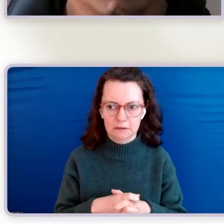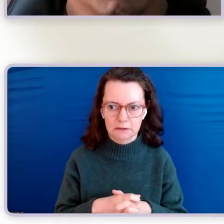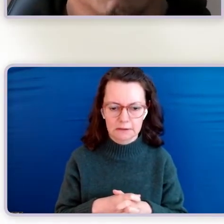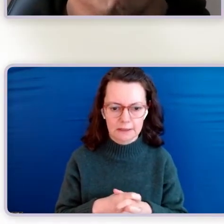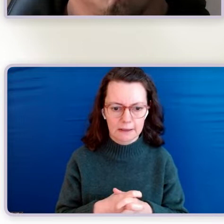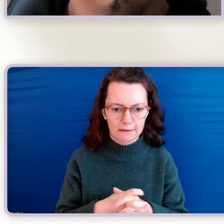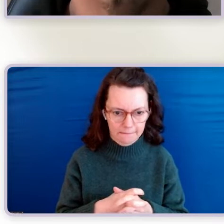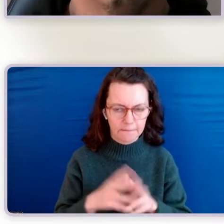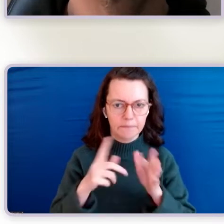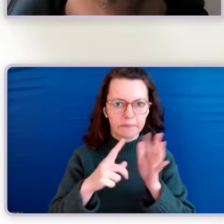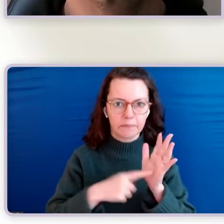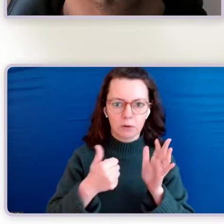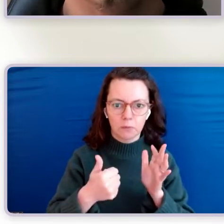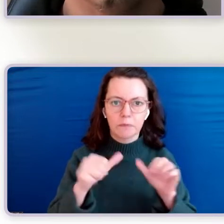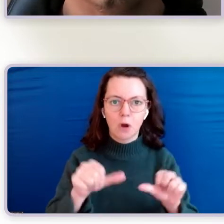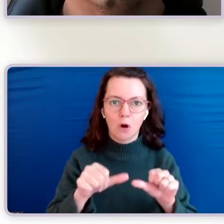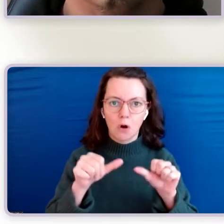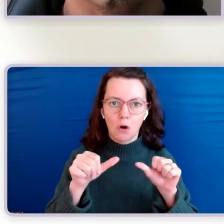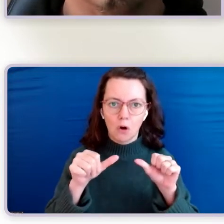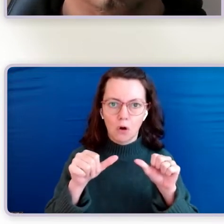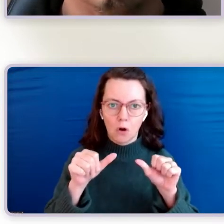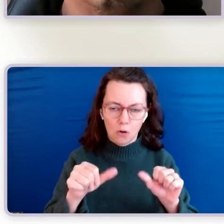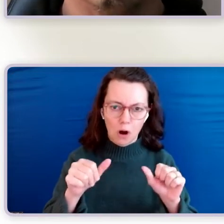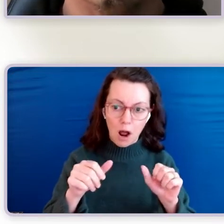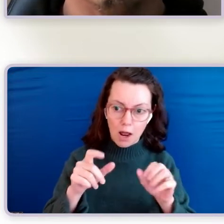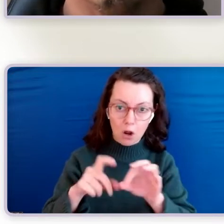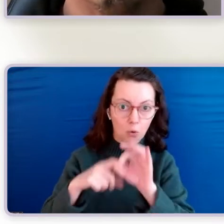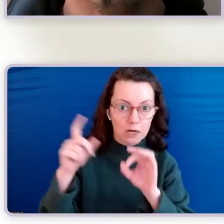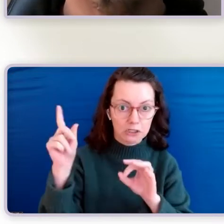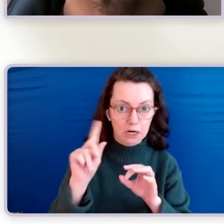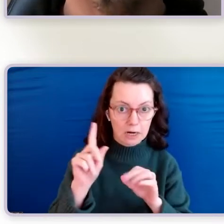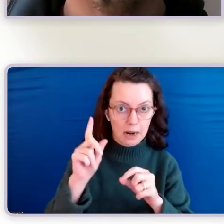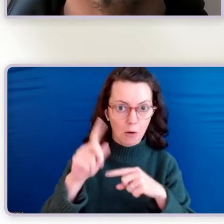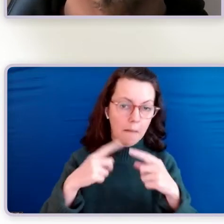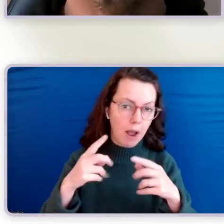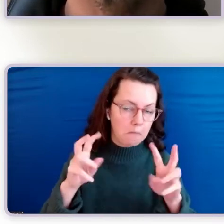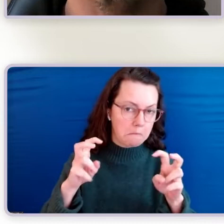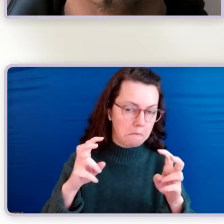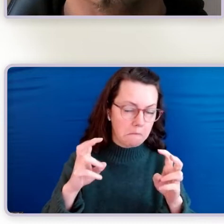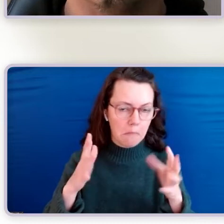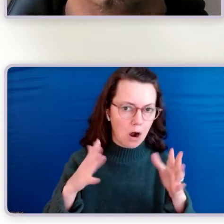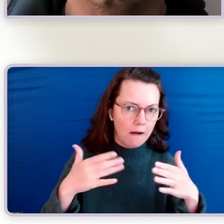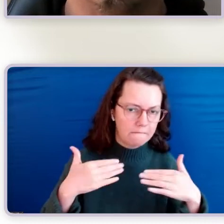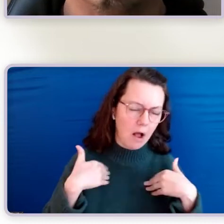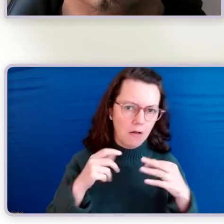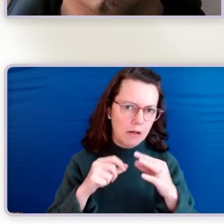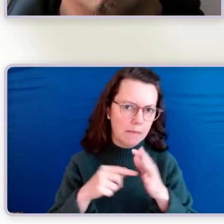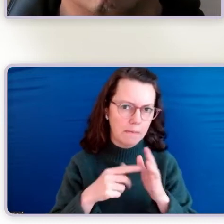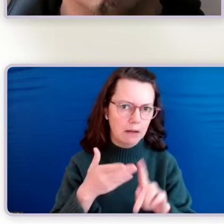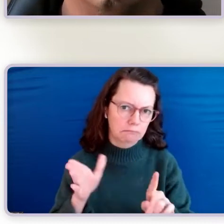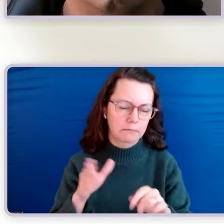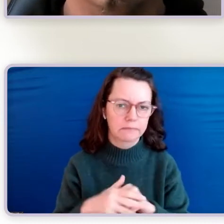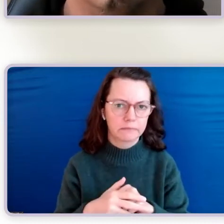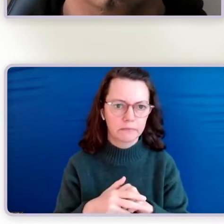Great. Well, look, we've got a sort of health-related question coming next. So what are the impacts of long COVID